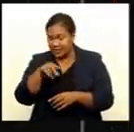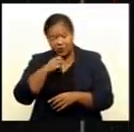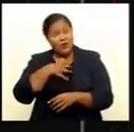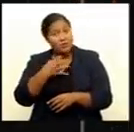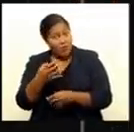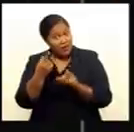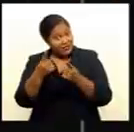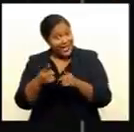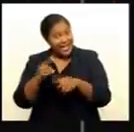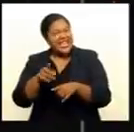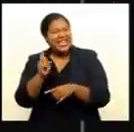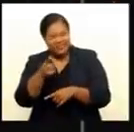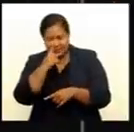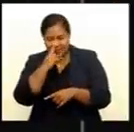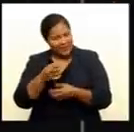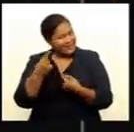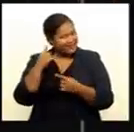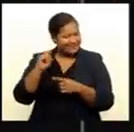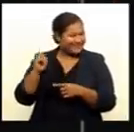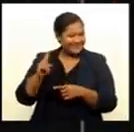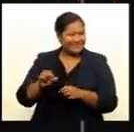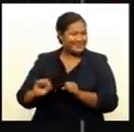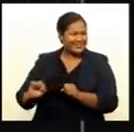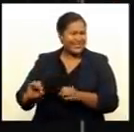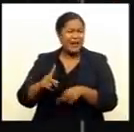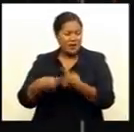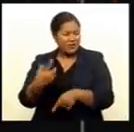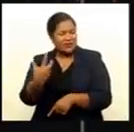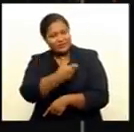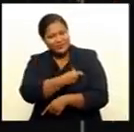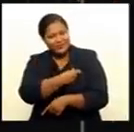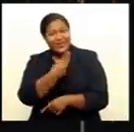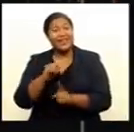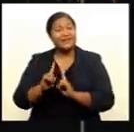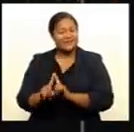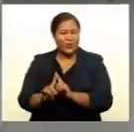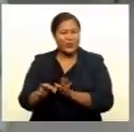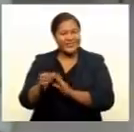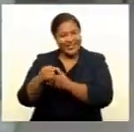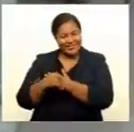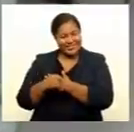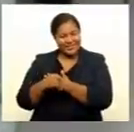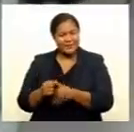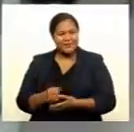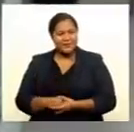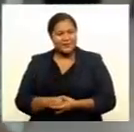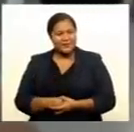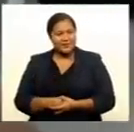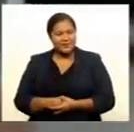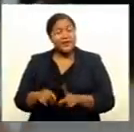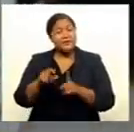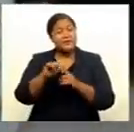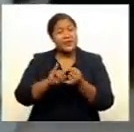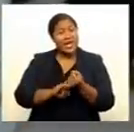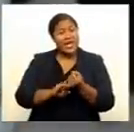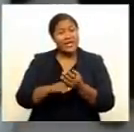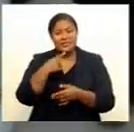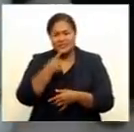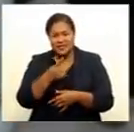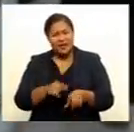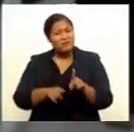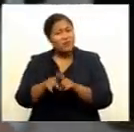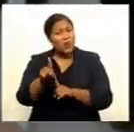remain complacent about the vaccine and flout measures in place. Koreitandulala reports. The Permanent Secretary says most of